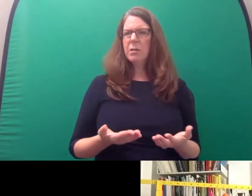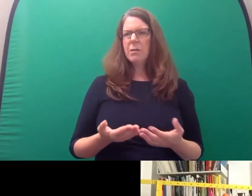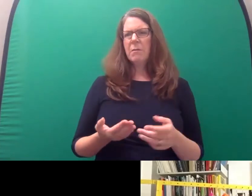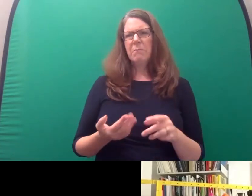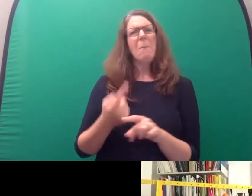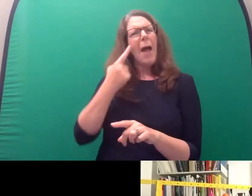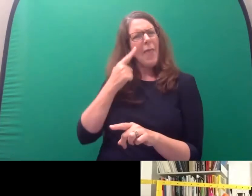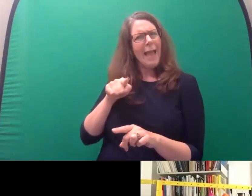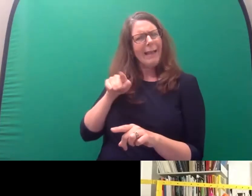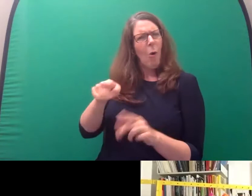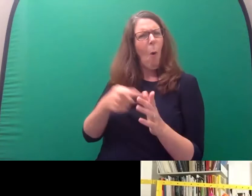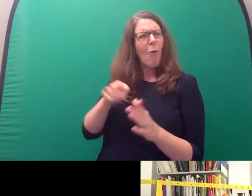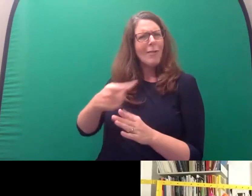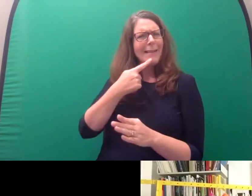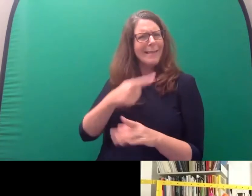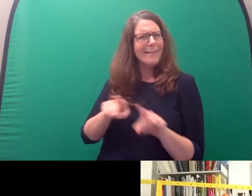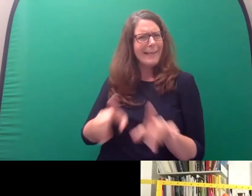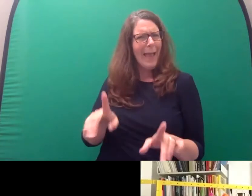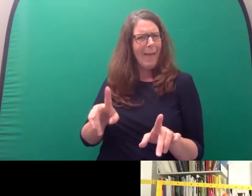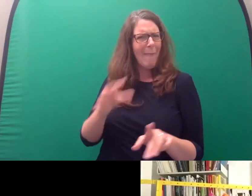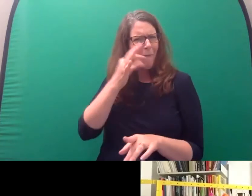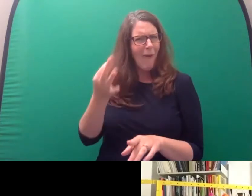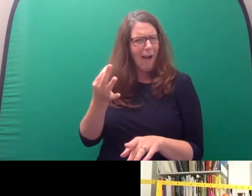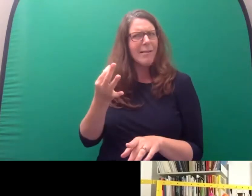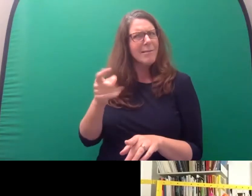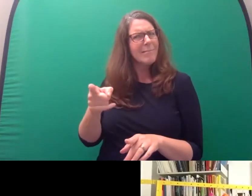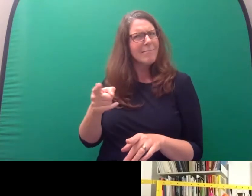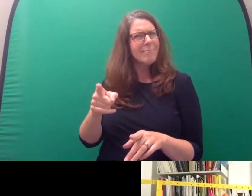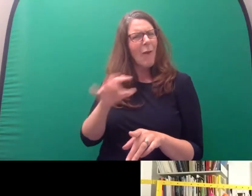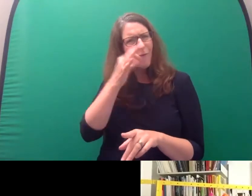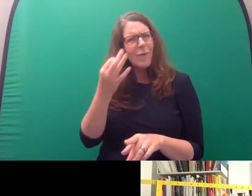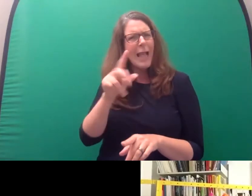same being in France, but just, yeah, dressing up and having fun. And